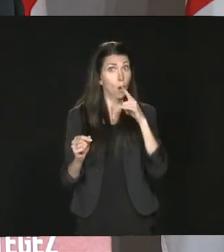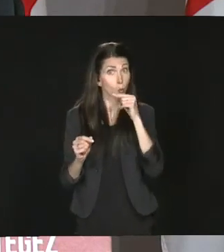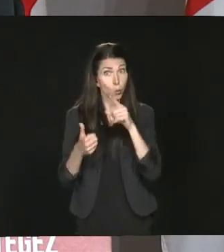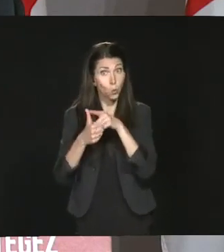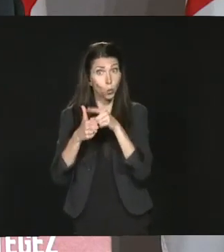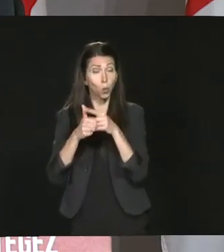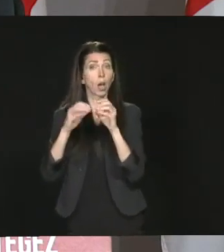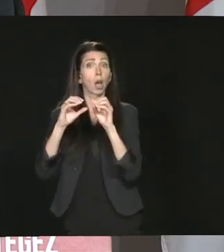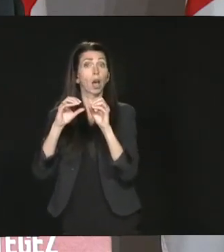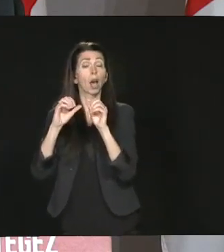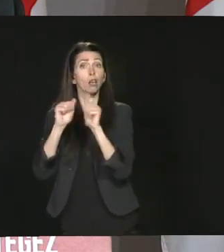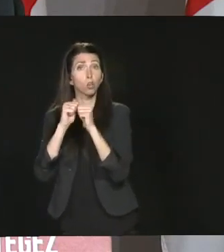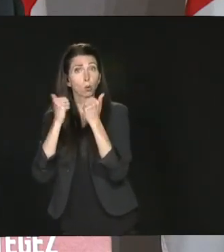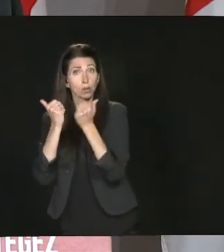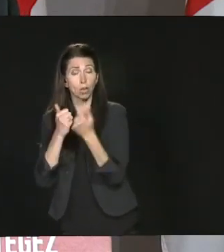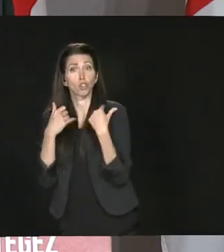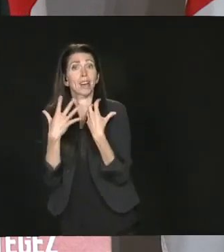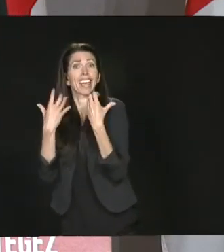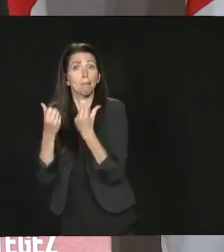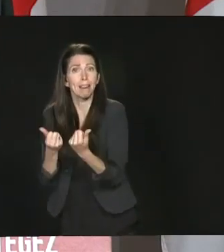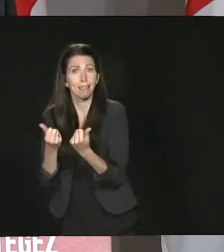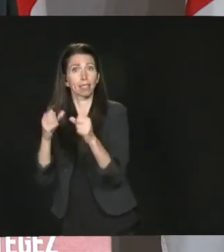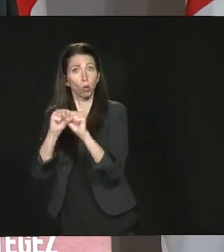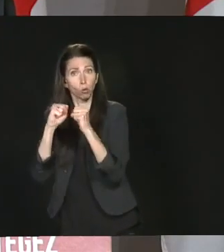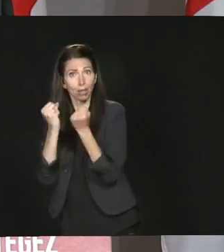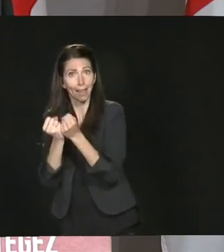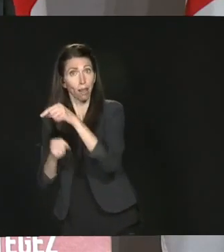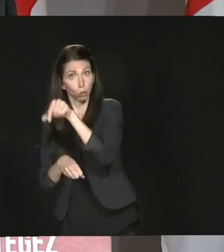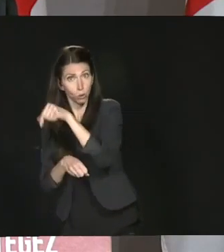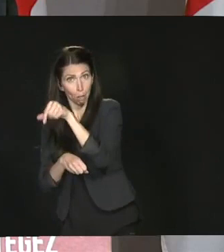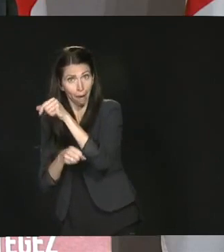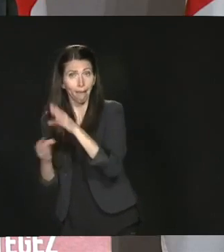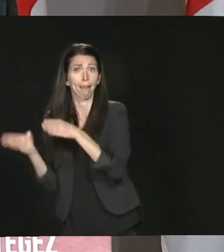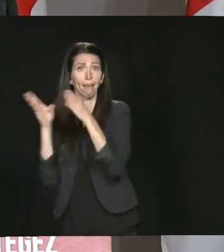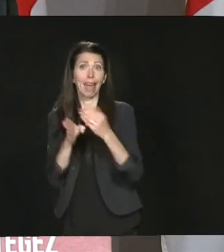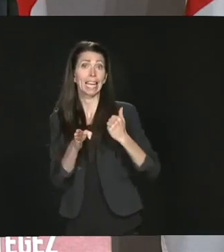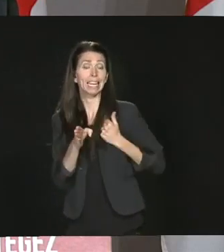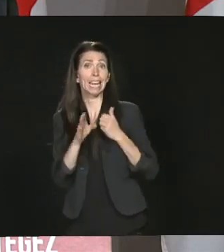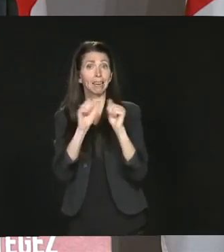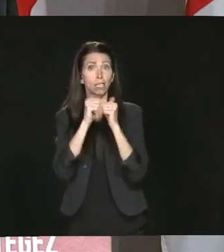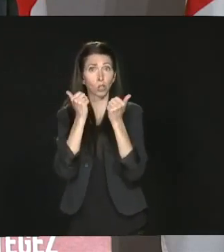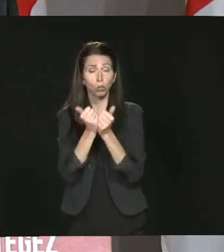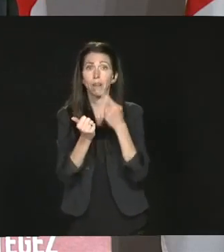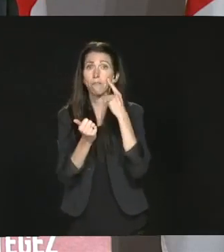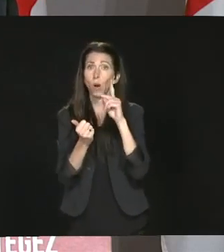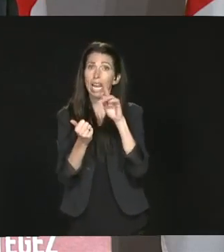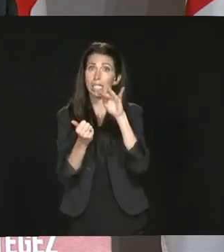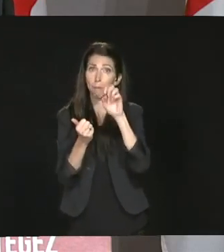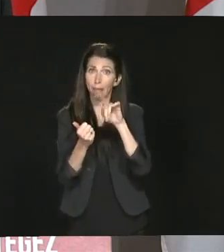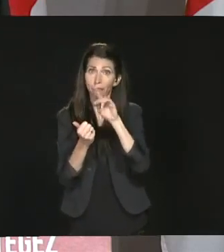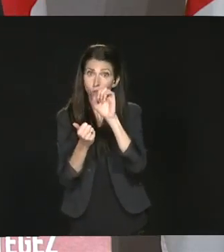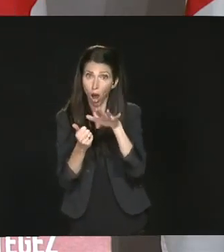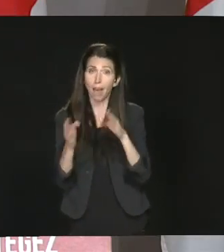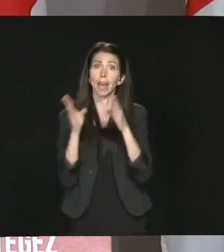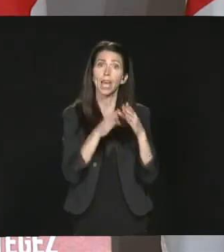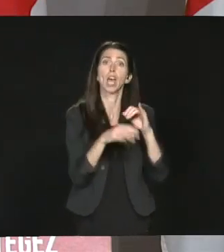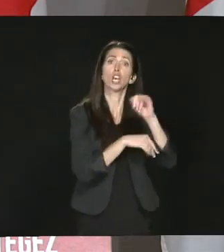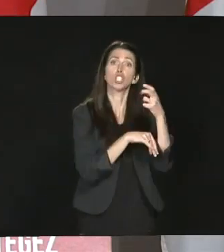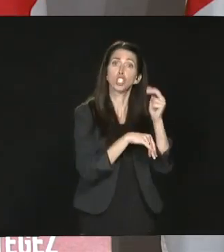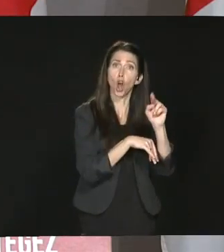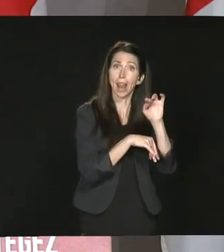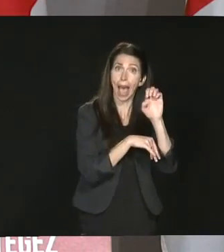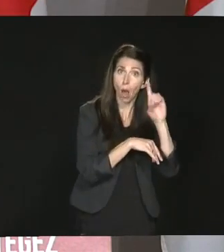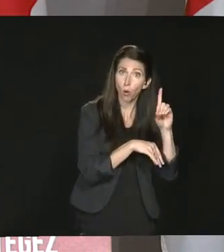Réhabilitation Sociale du Québec, the Canadian Association of Elizabeth Fry Societies, the John Howard Society of Canada, the National